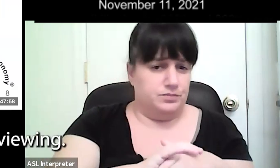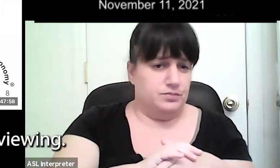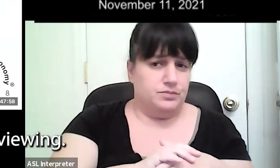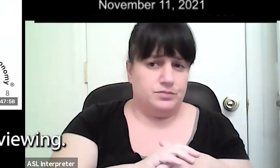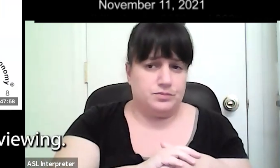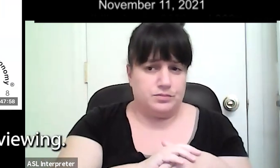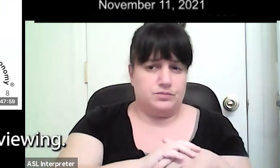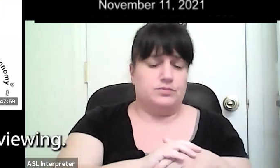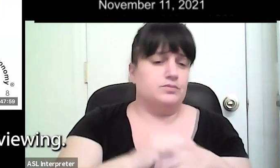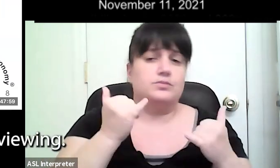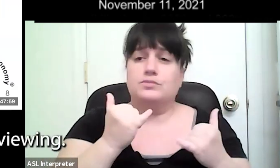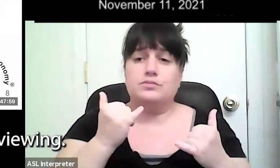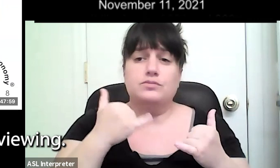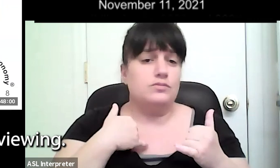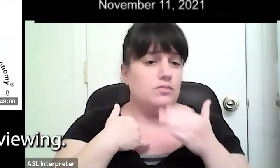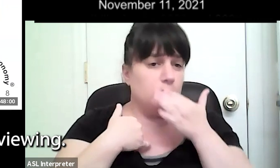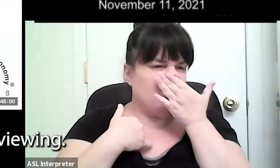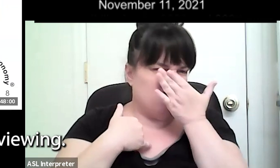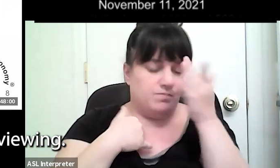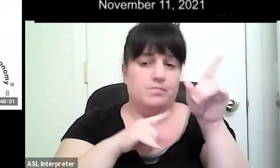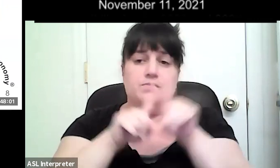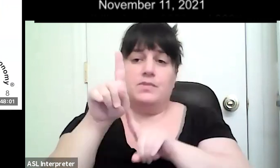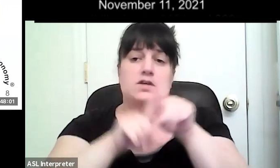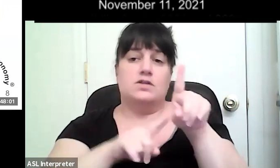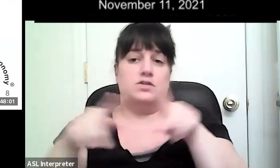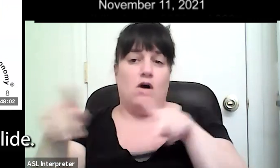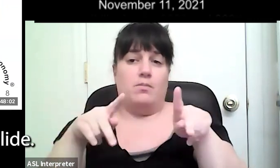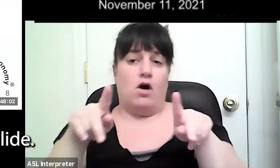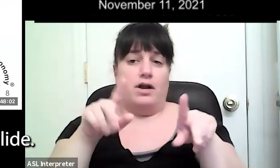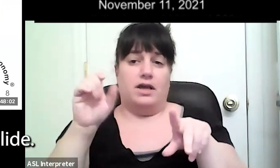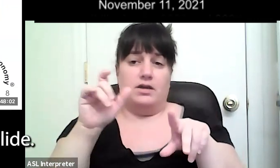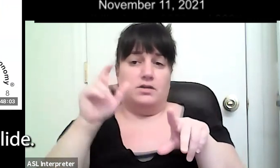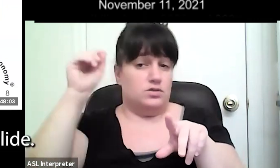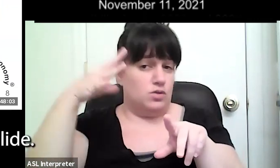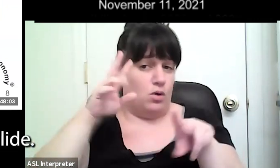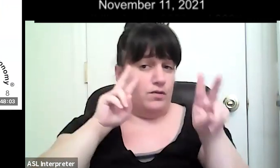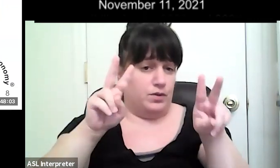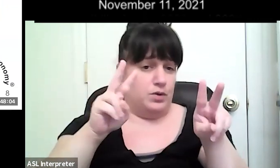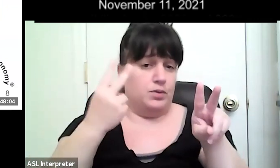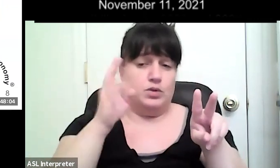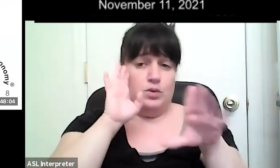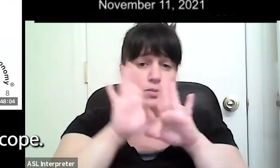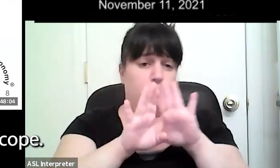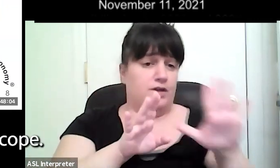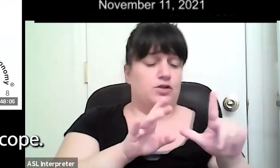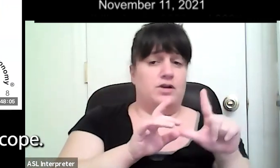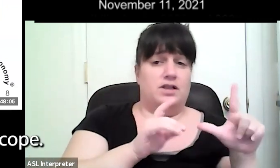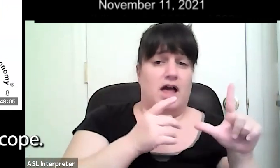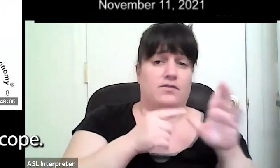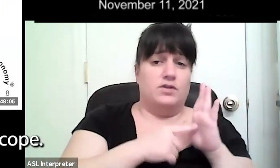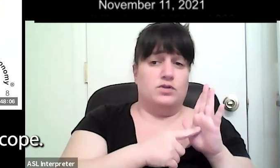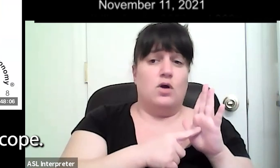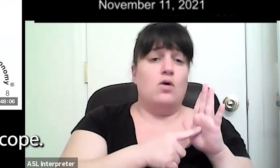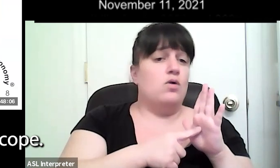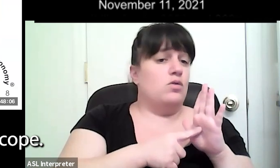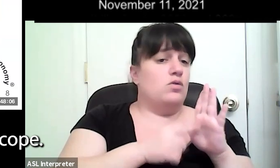Now we have star party or solar viewing. We have 2 pictures on this slide. The picture on the left shows a line